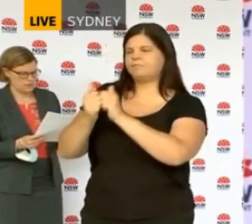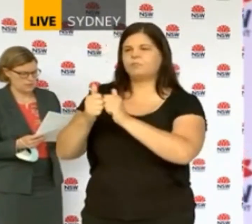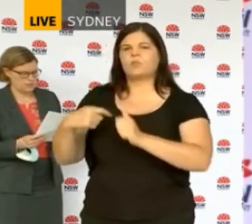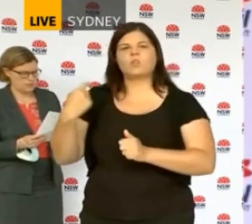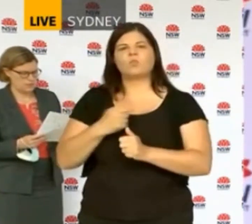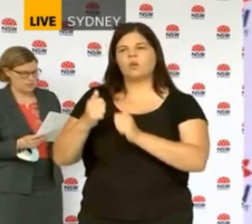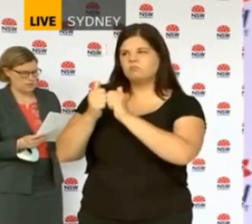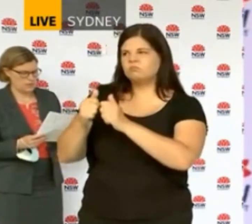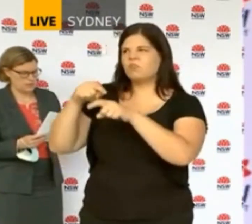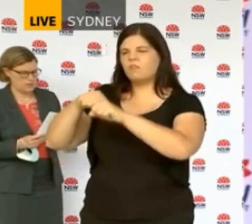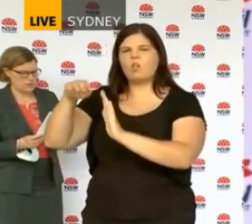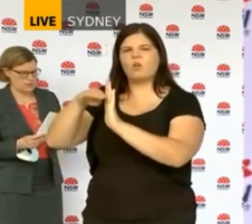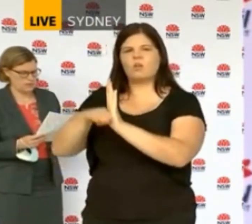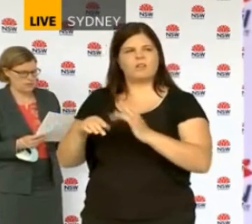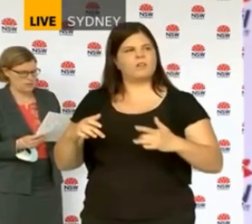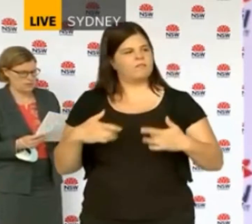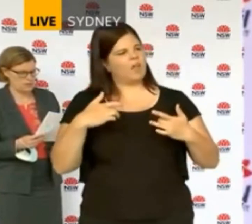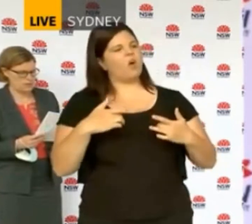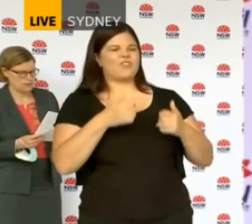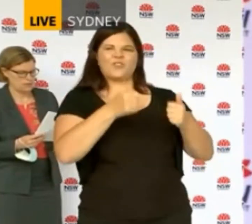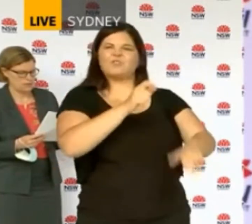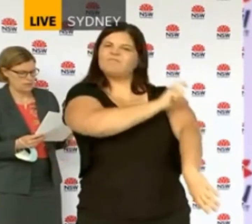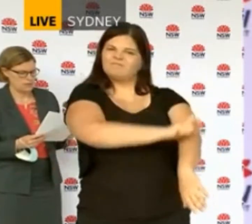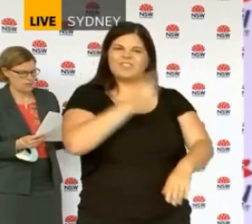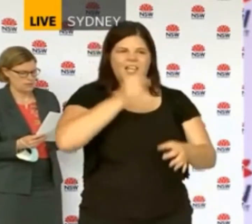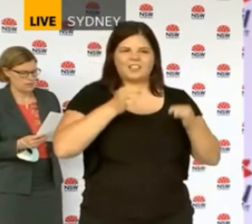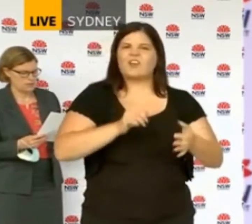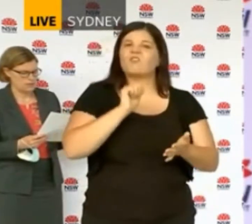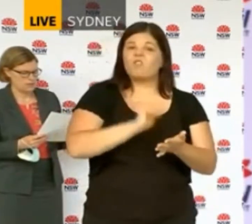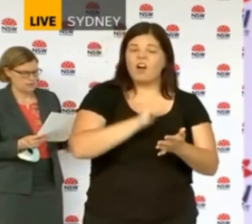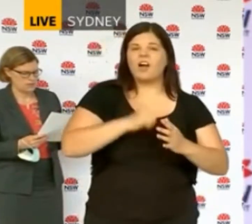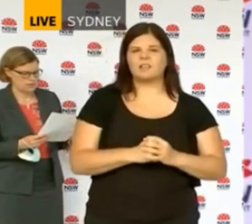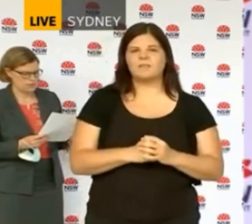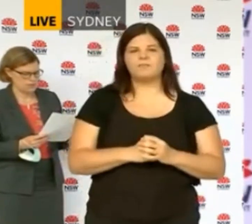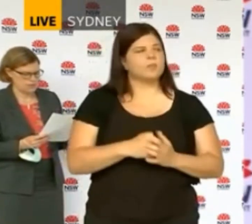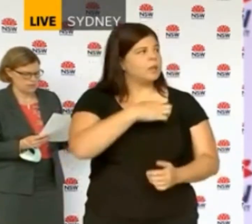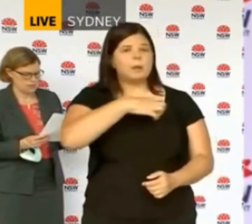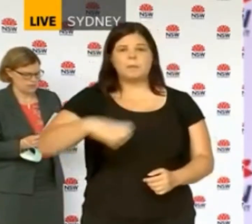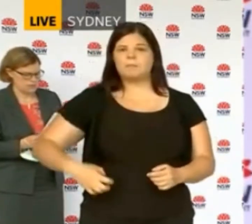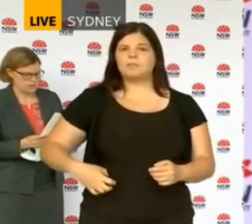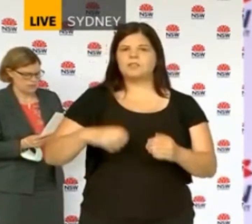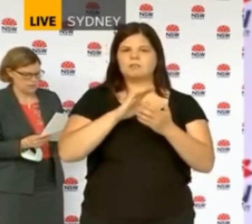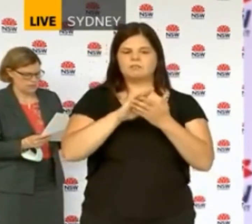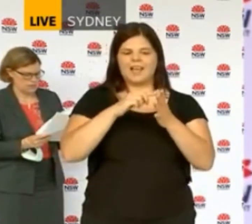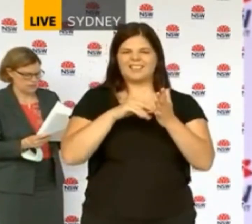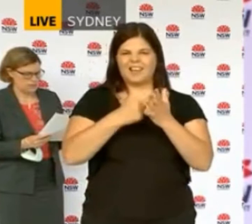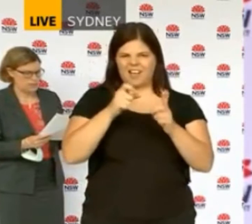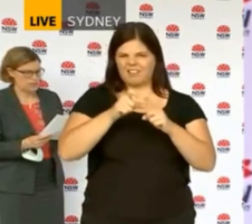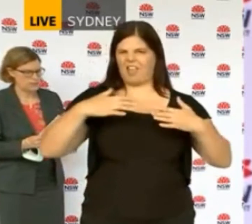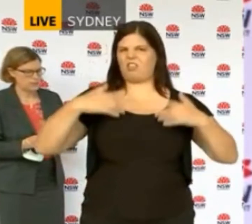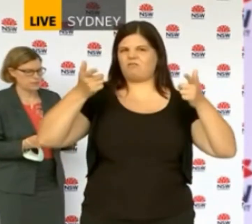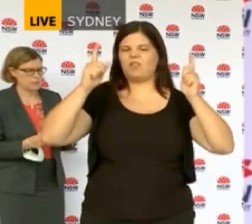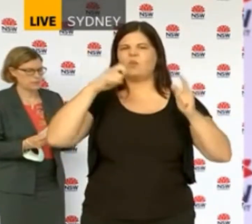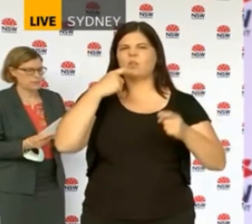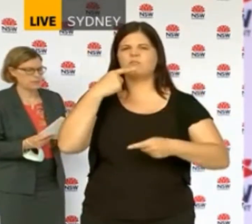that we are confident in decision making. I will also refer back to Minister Hazzard to talk about the Northern Zone restrictions